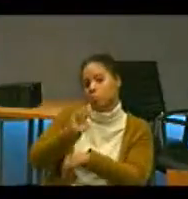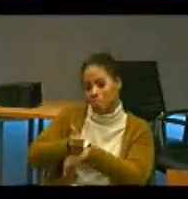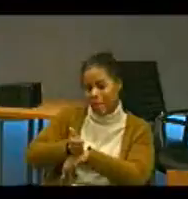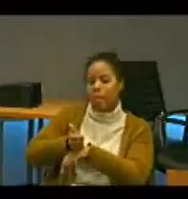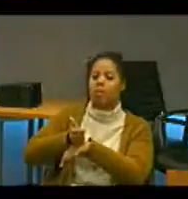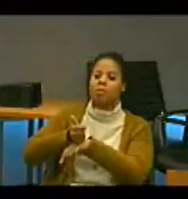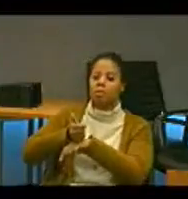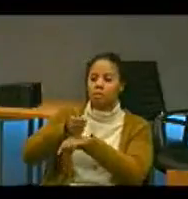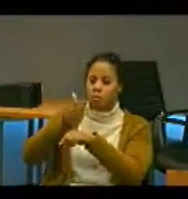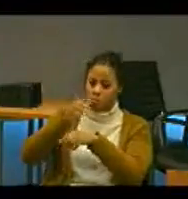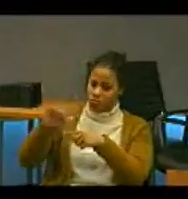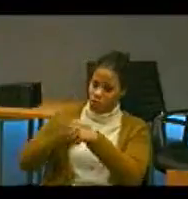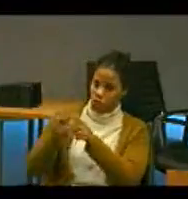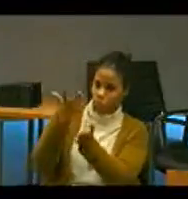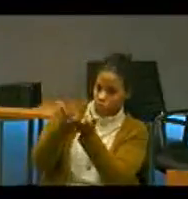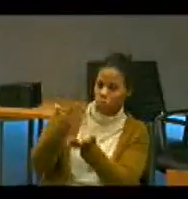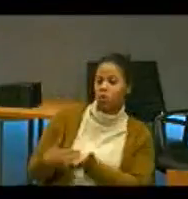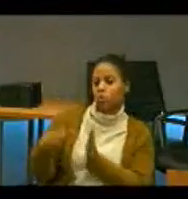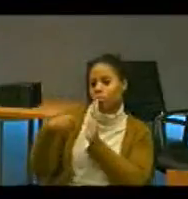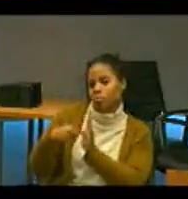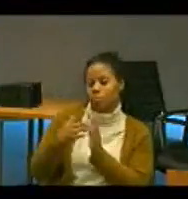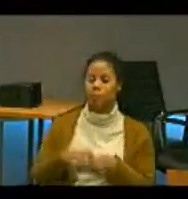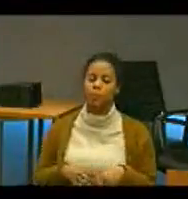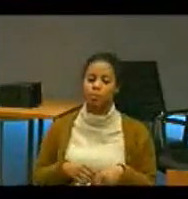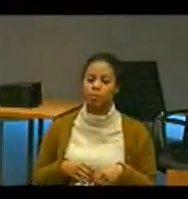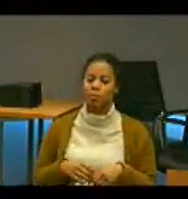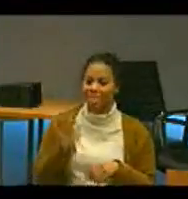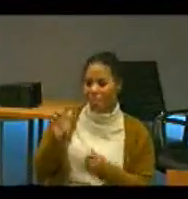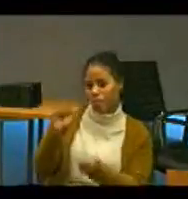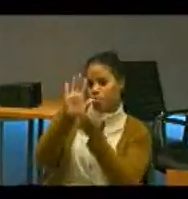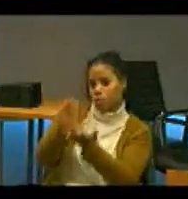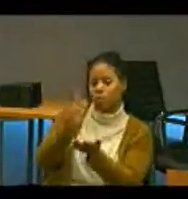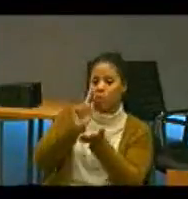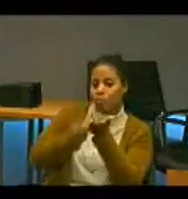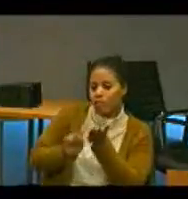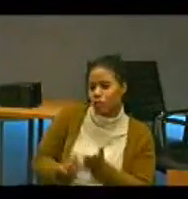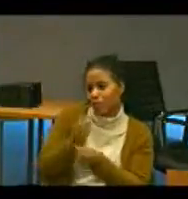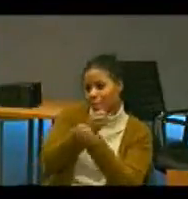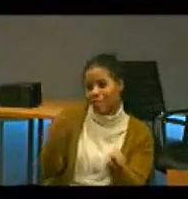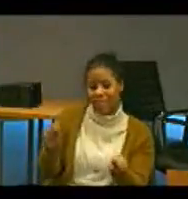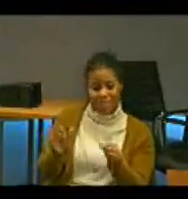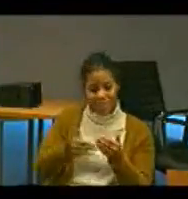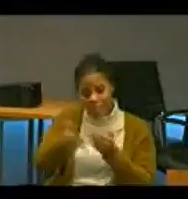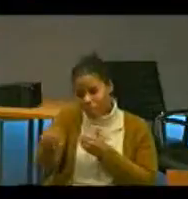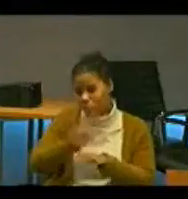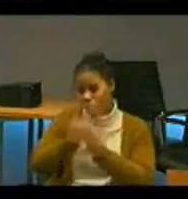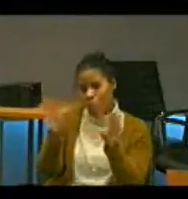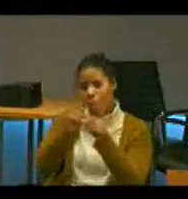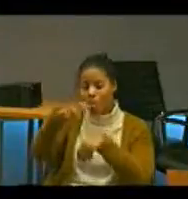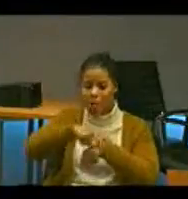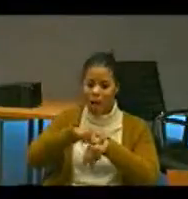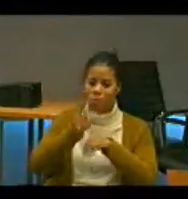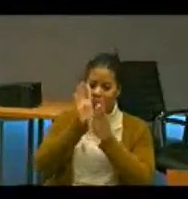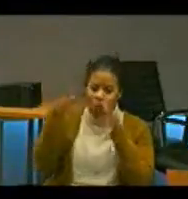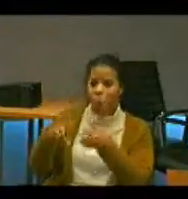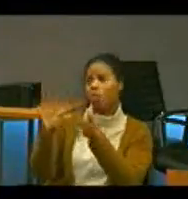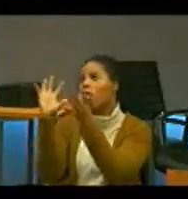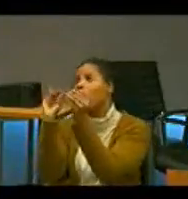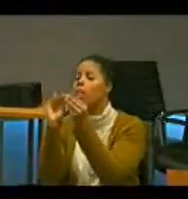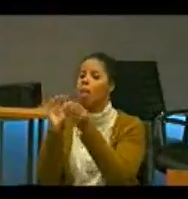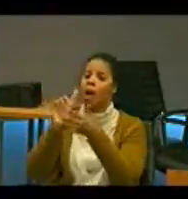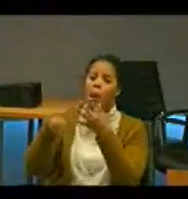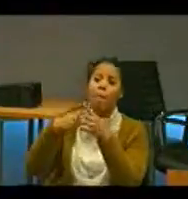they start, the best approach to improving school safety, we have no time for narratives that present the goals of school safety